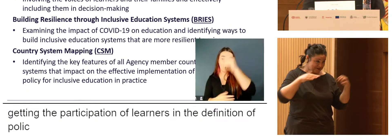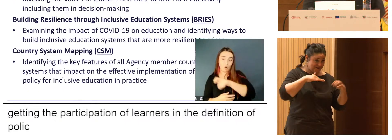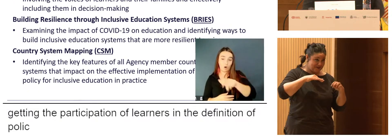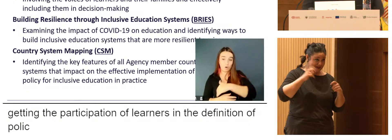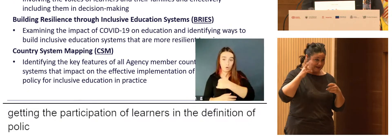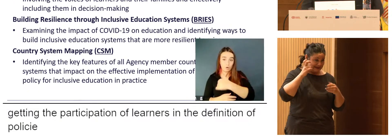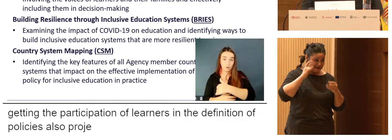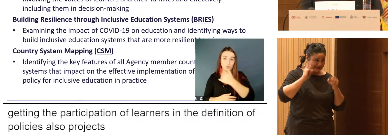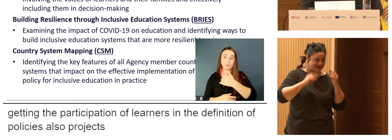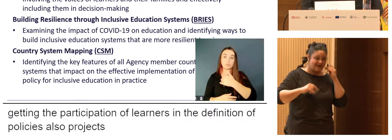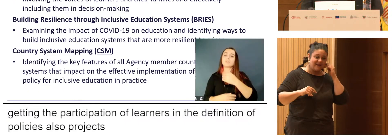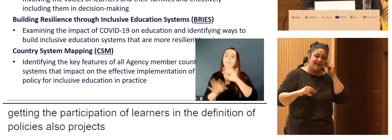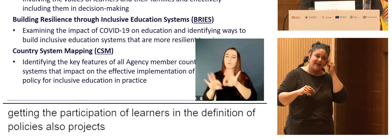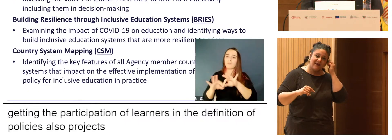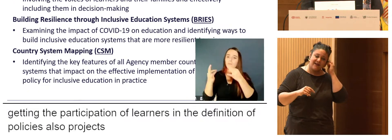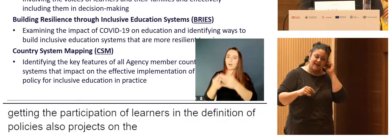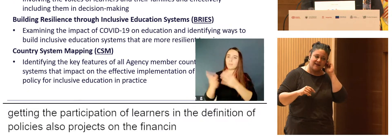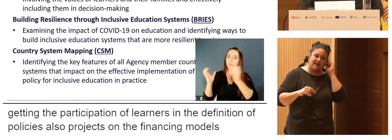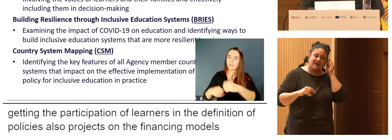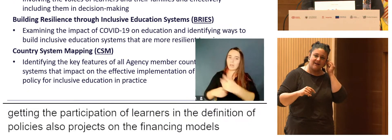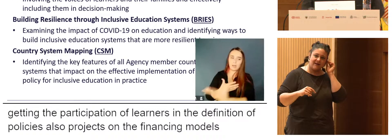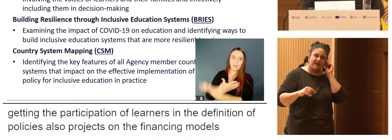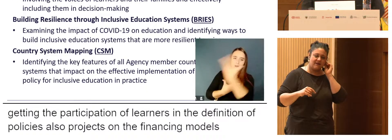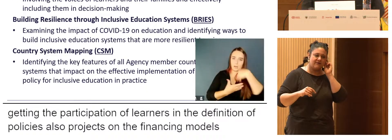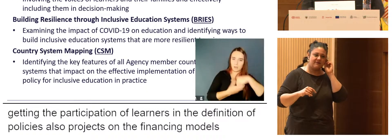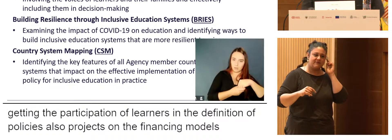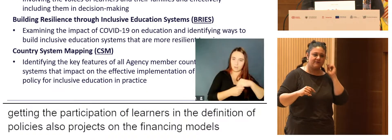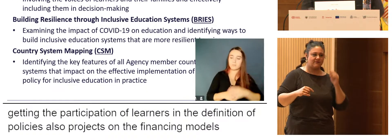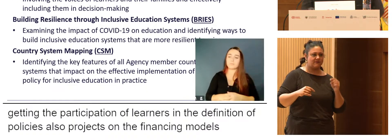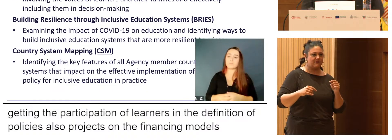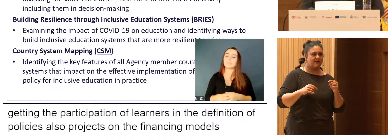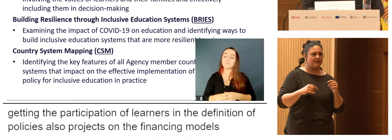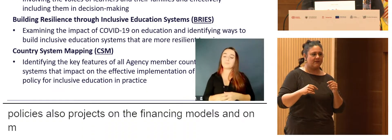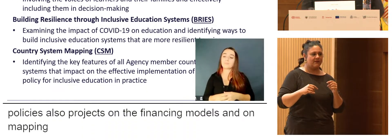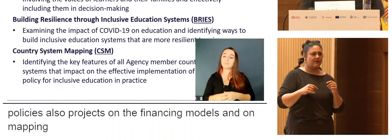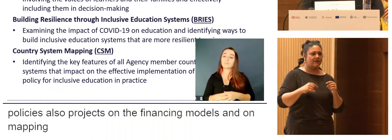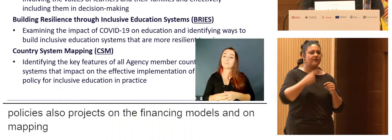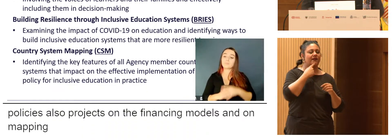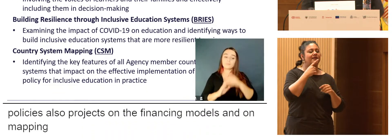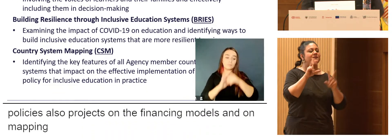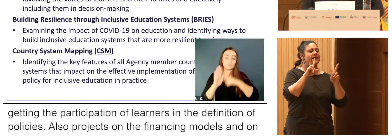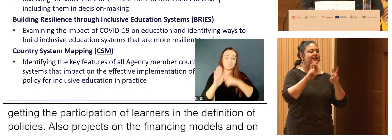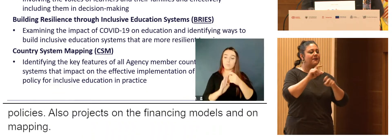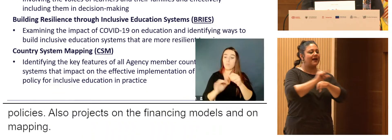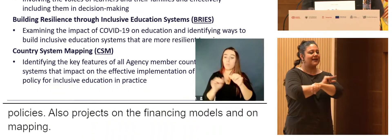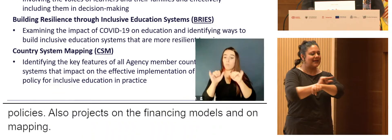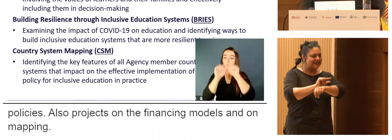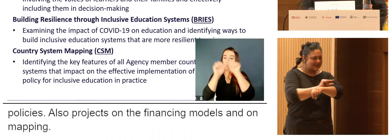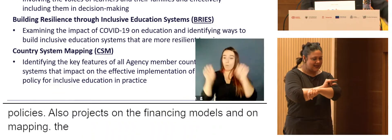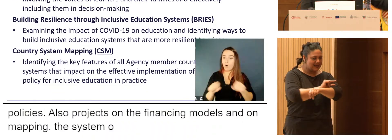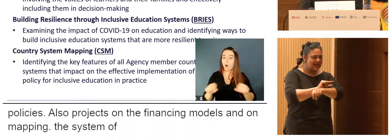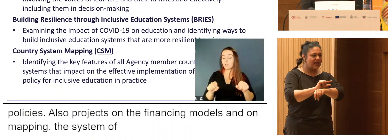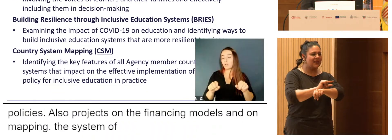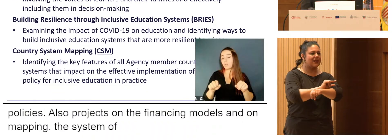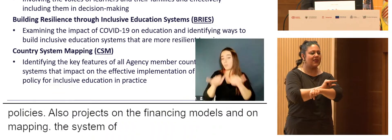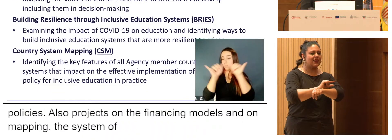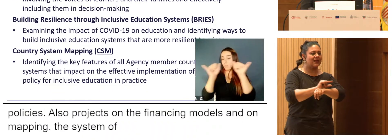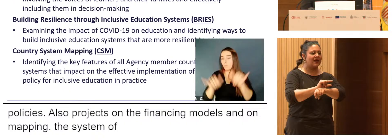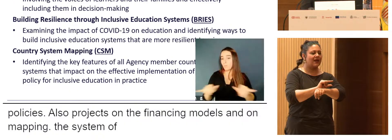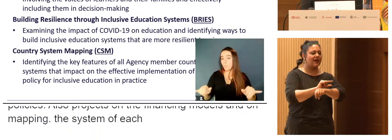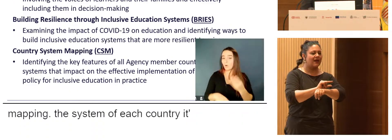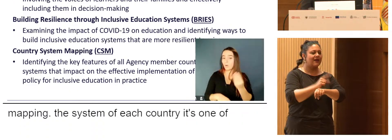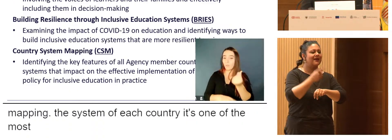projects on the financing models and on mapping the system of each country. It's one of the